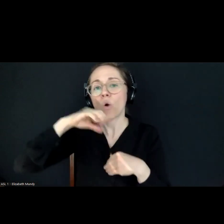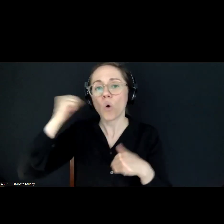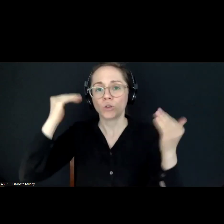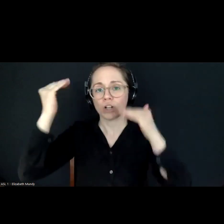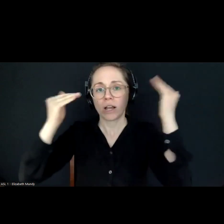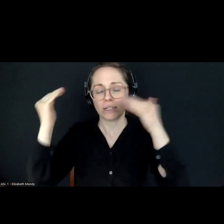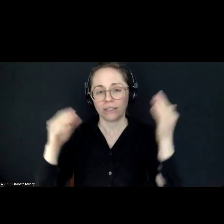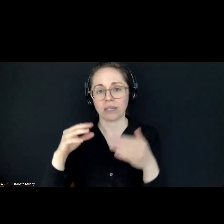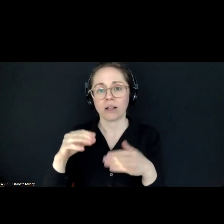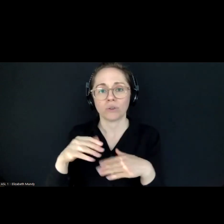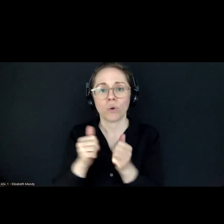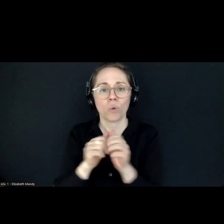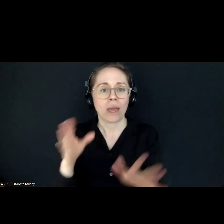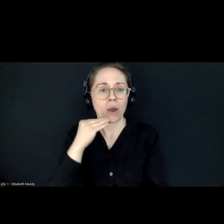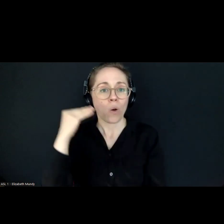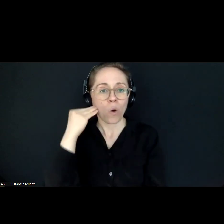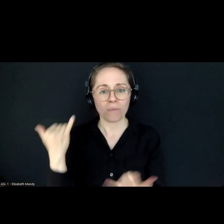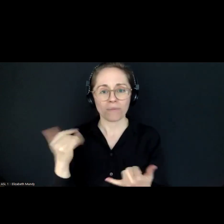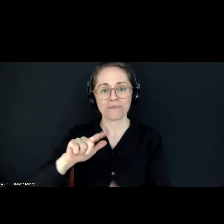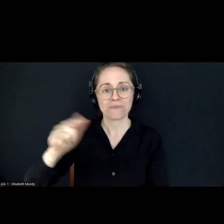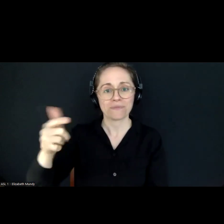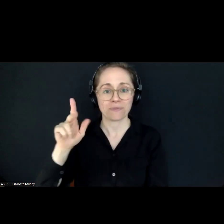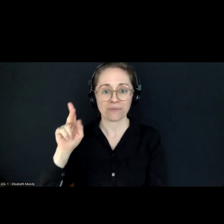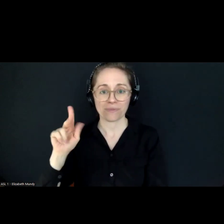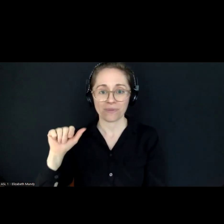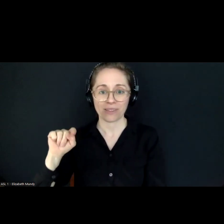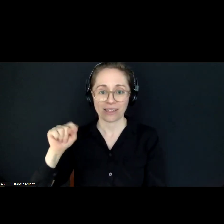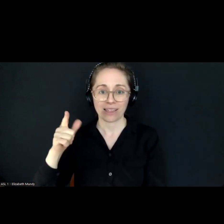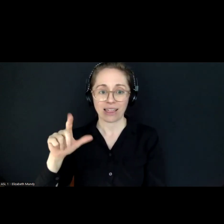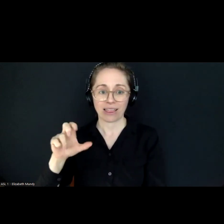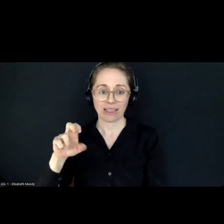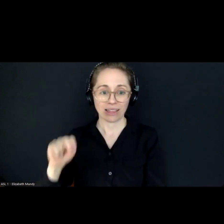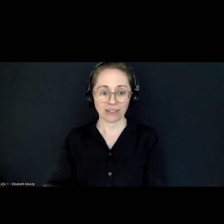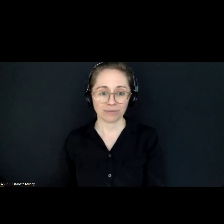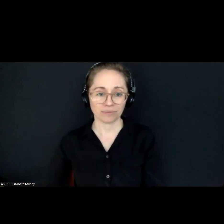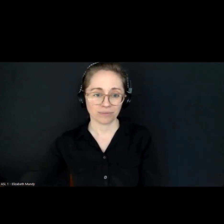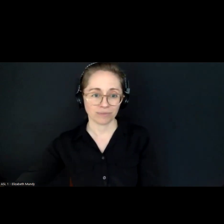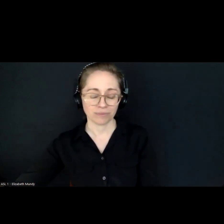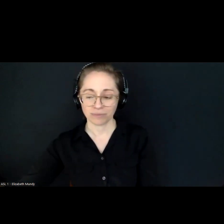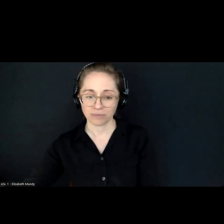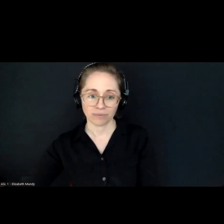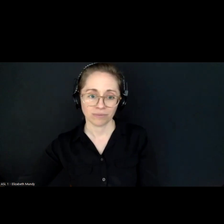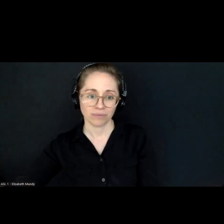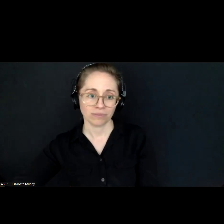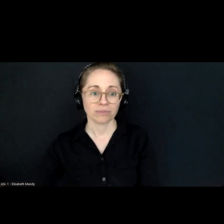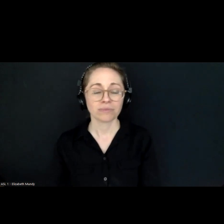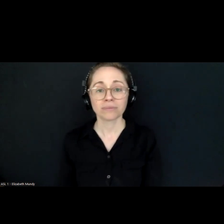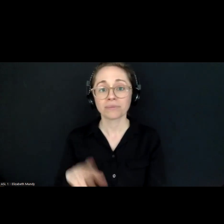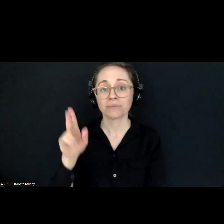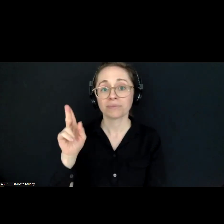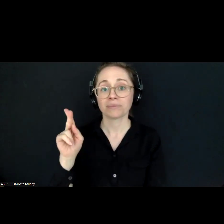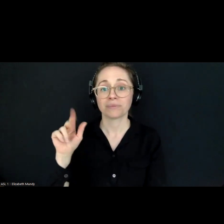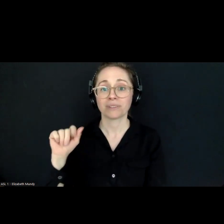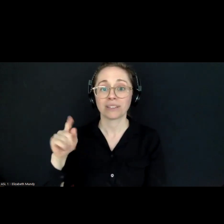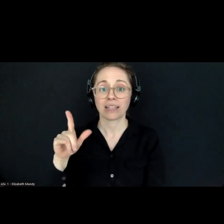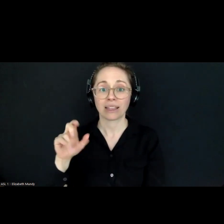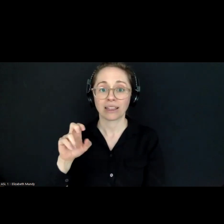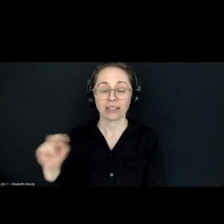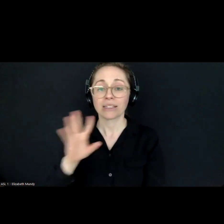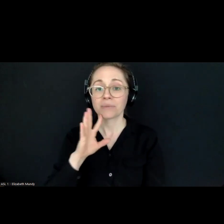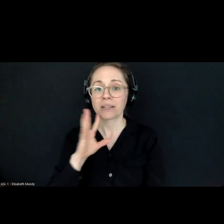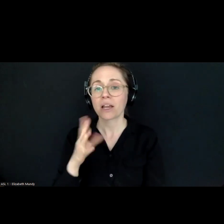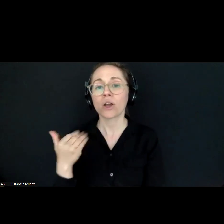Kathleen to cover that. Thank you, Kevin. As the state ages, we know that the state is